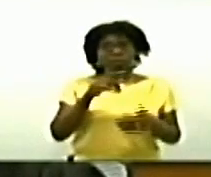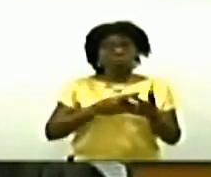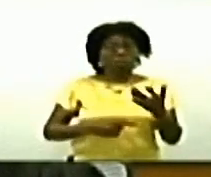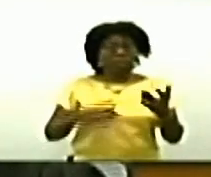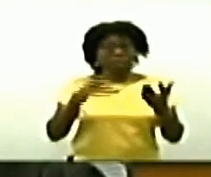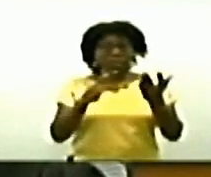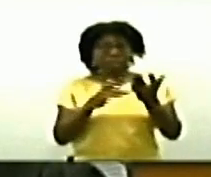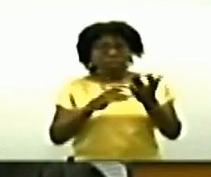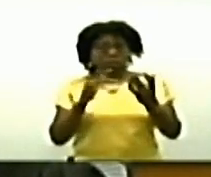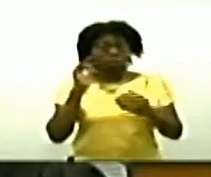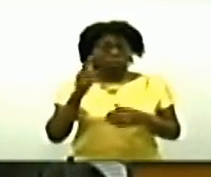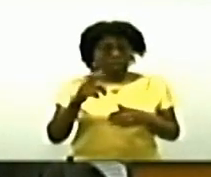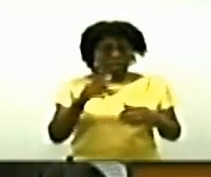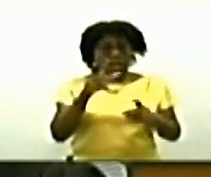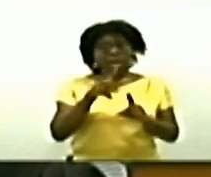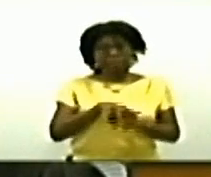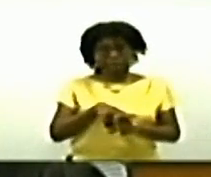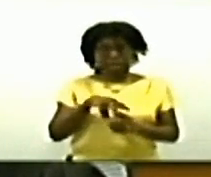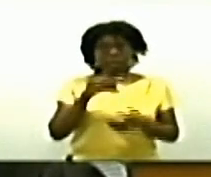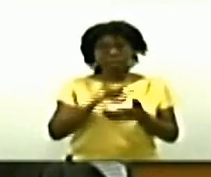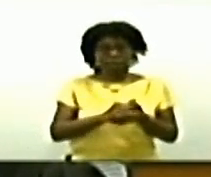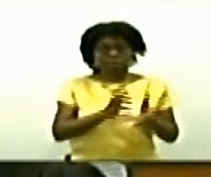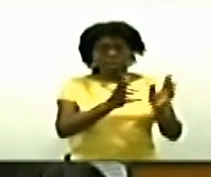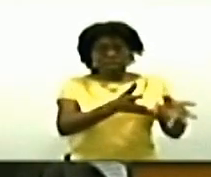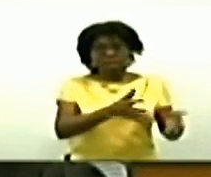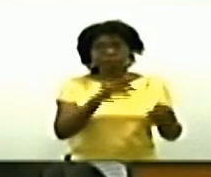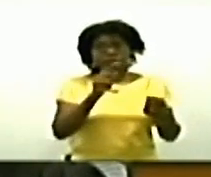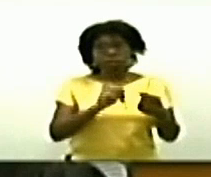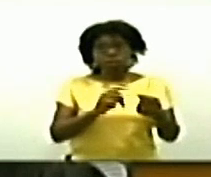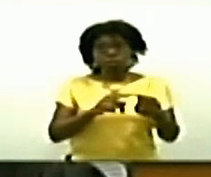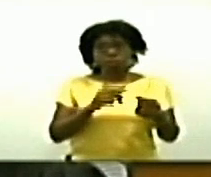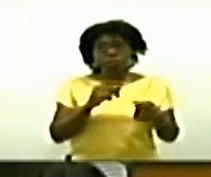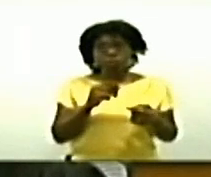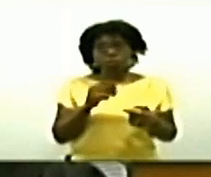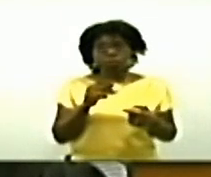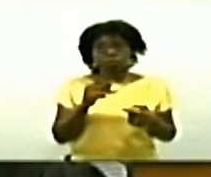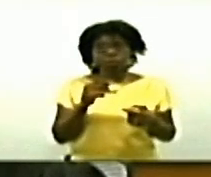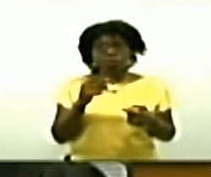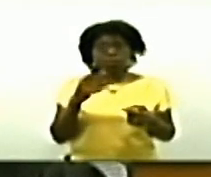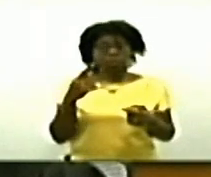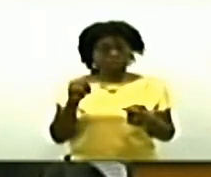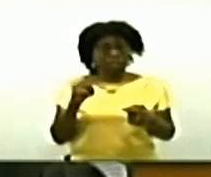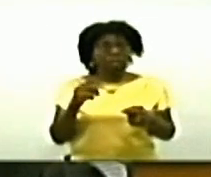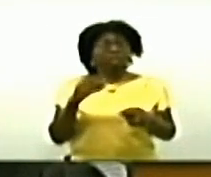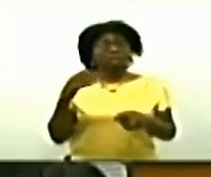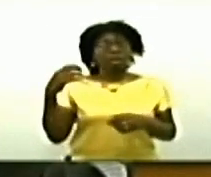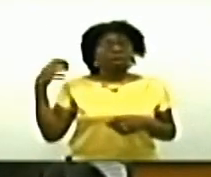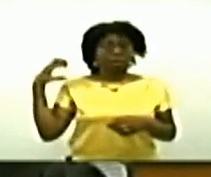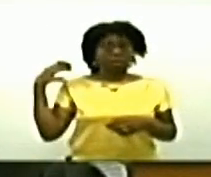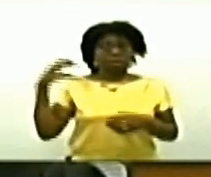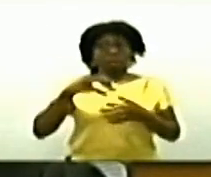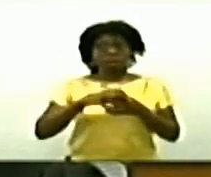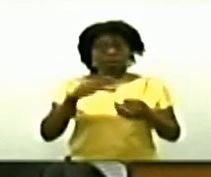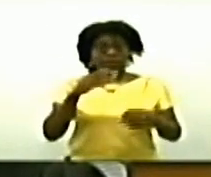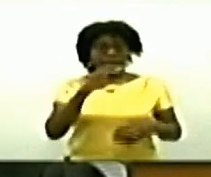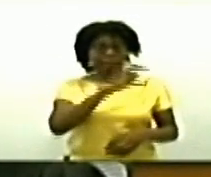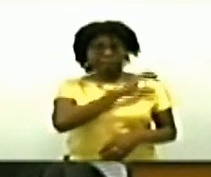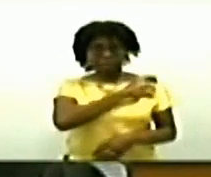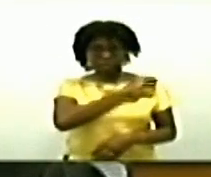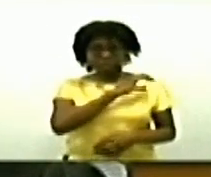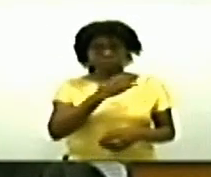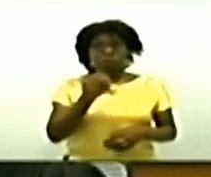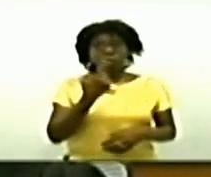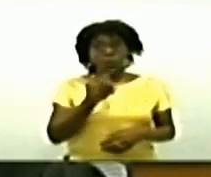would apply. That will be left to the determination of the Commissioner of Police, who I am